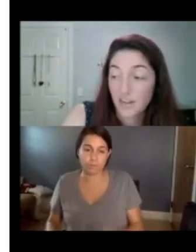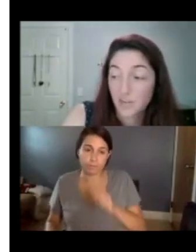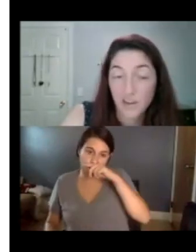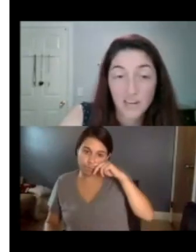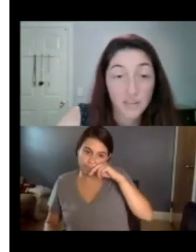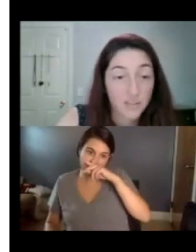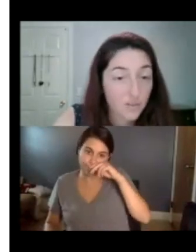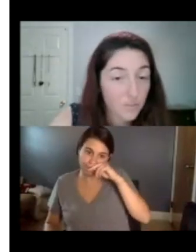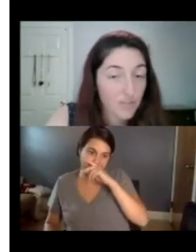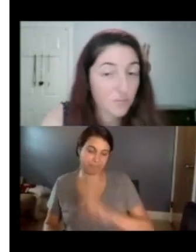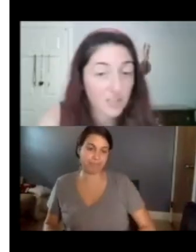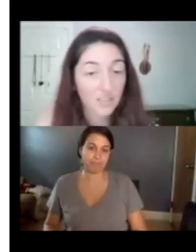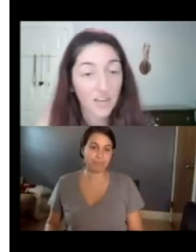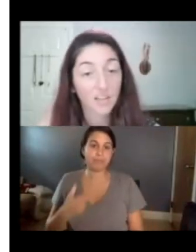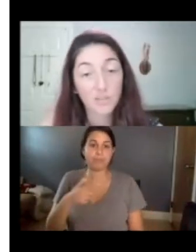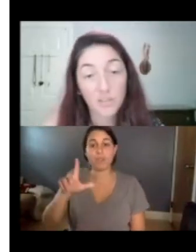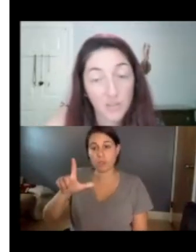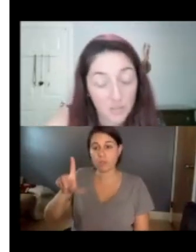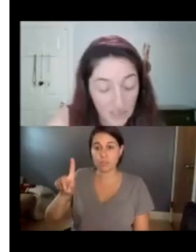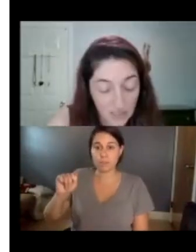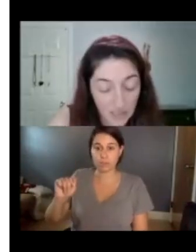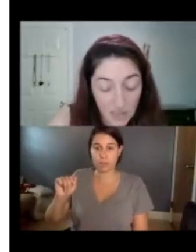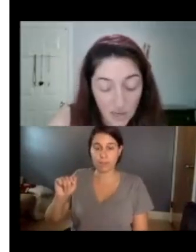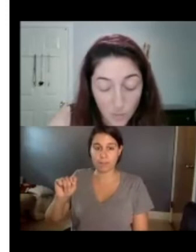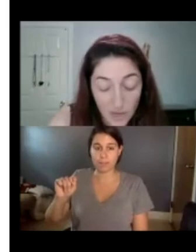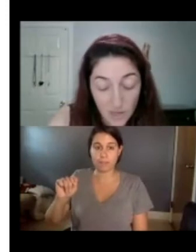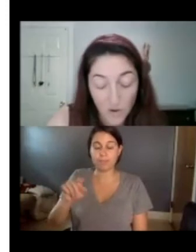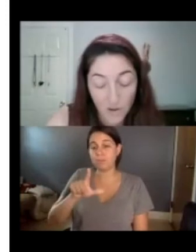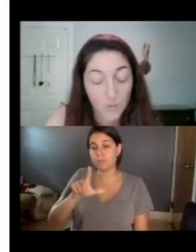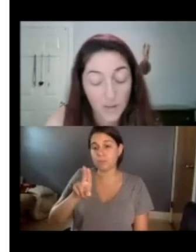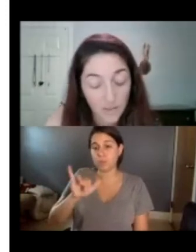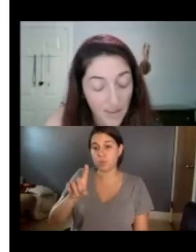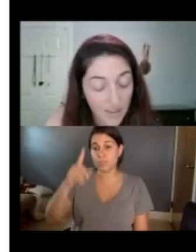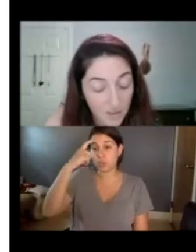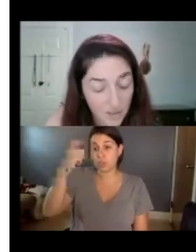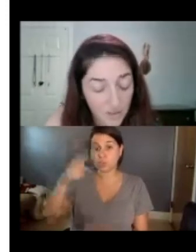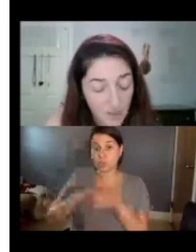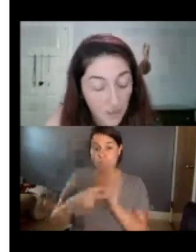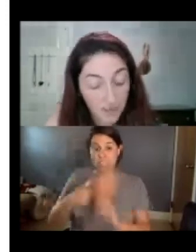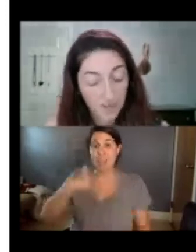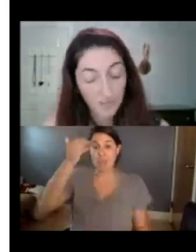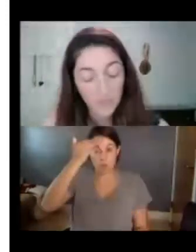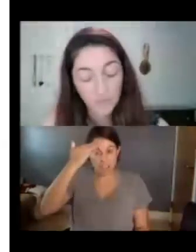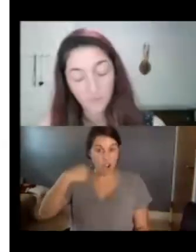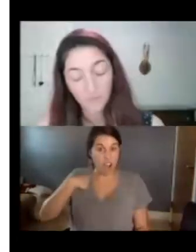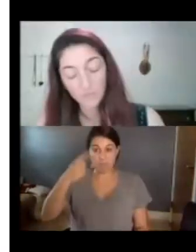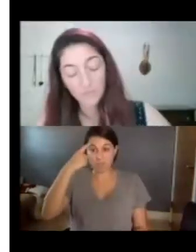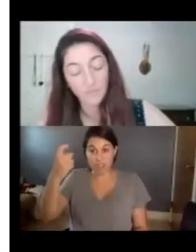So talking about lucid dreaming treatment, lucid dream is when you are aware of the fact that you're dreaming while still